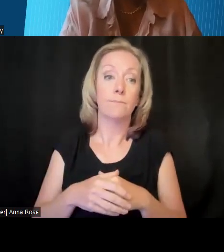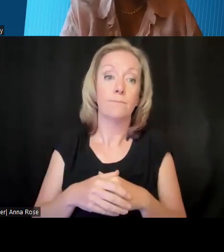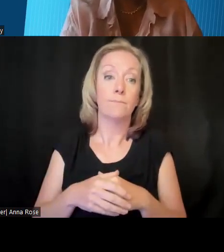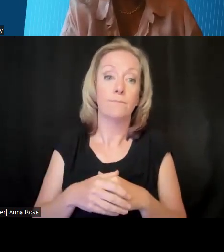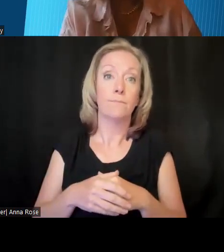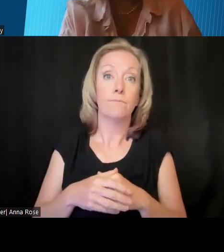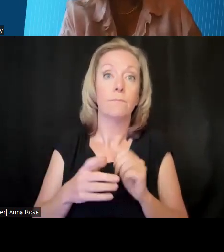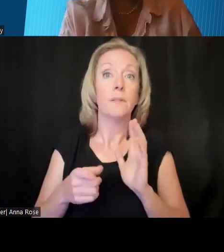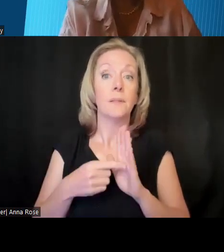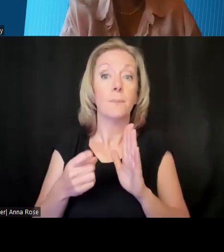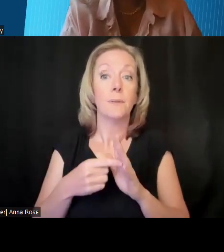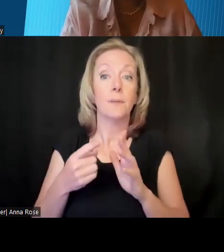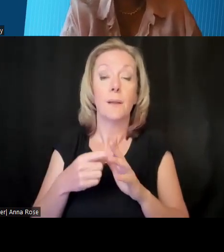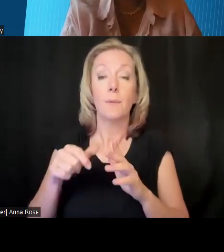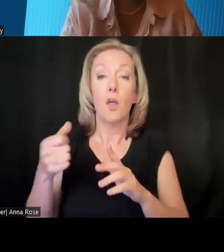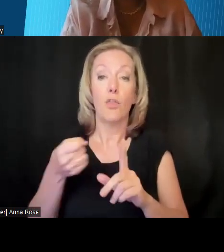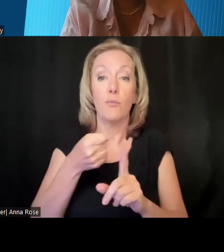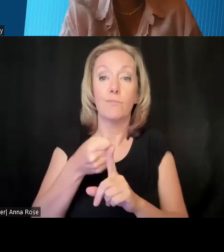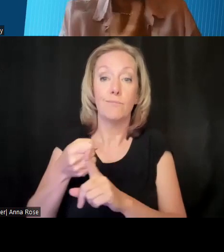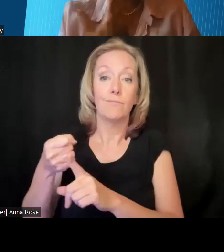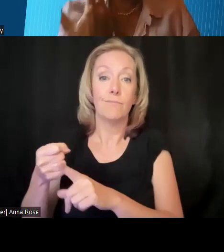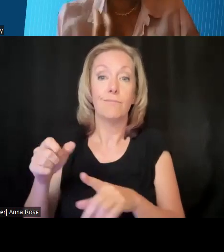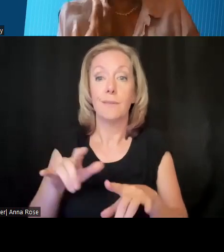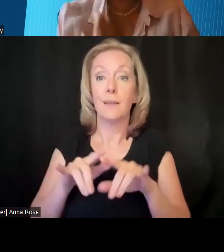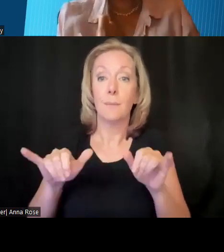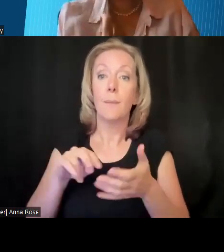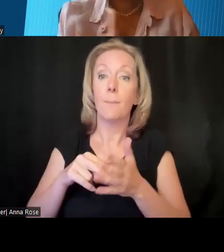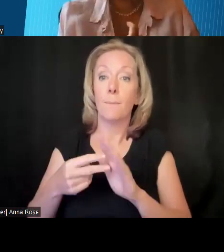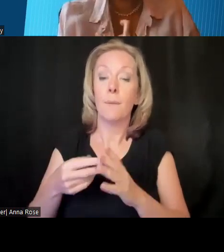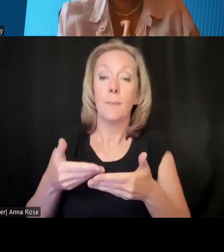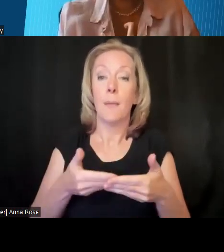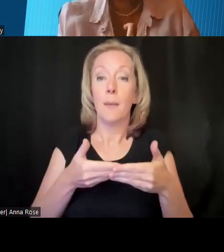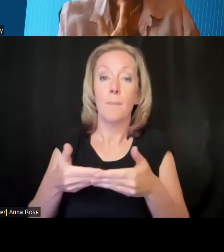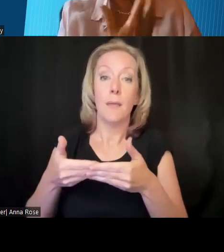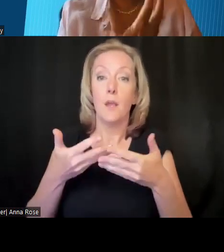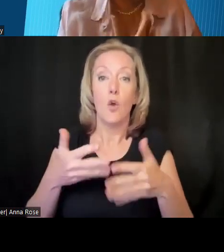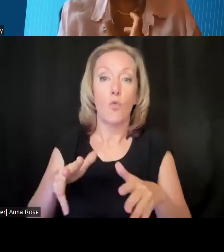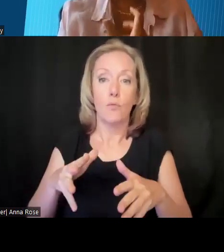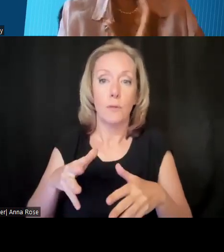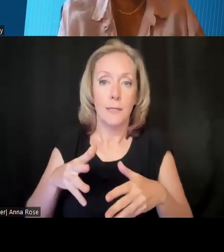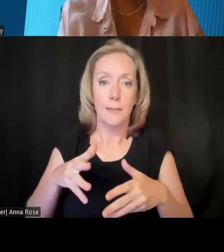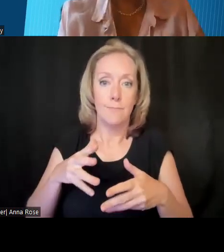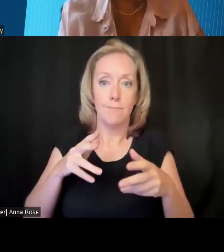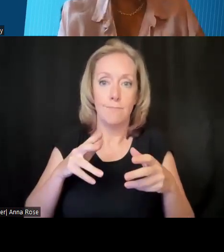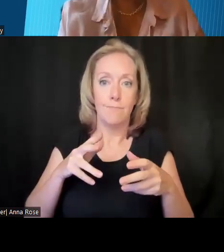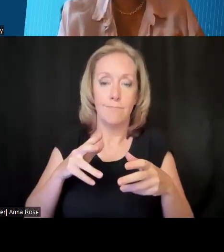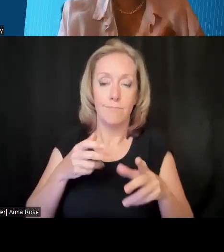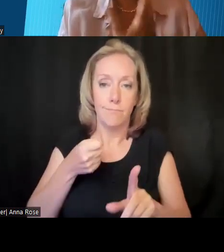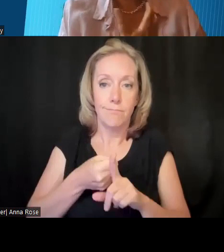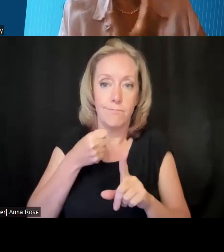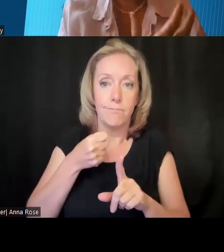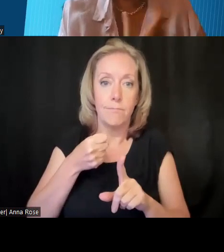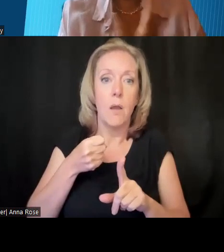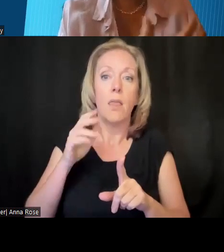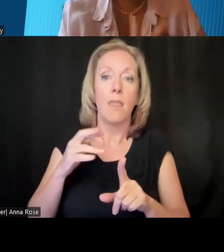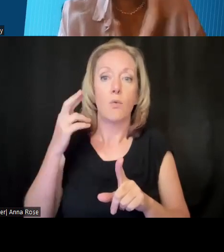concomitant factors that influence the occurrence of hearing defect, meaning the baby had something already going on, which caused the prematurity.